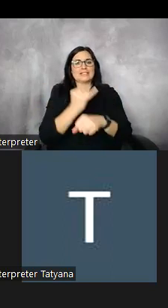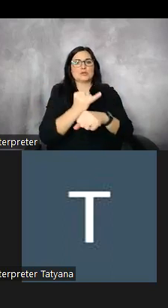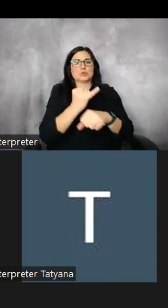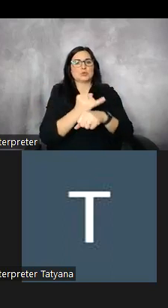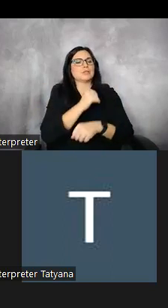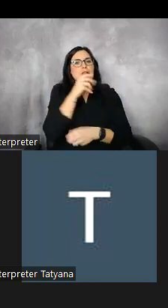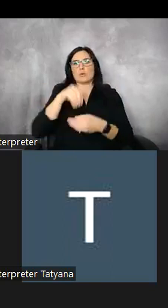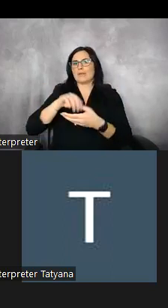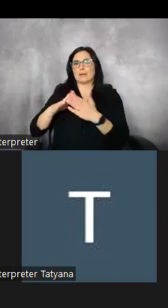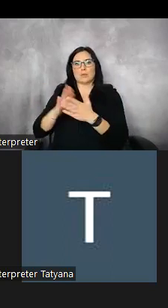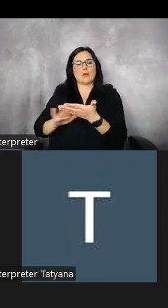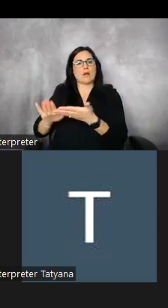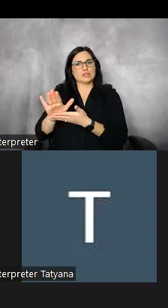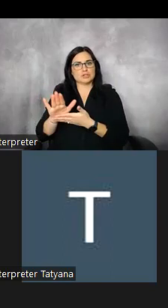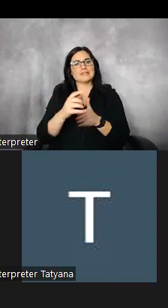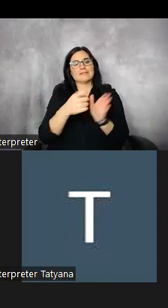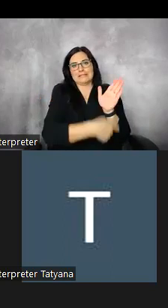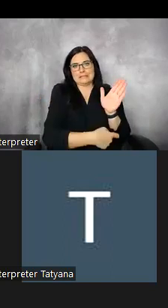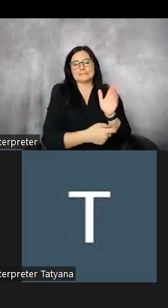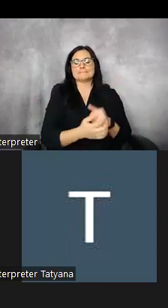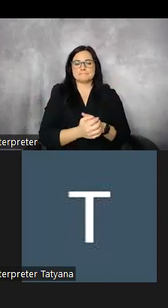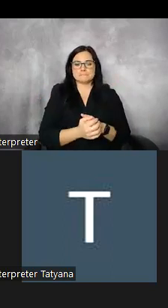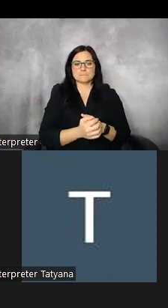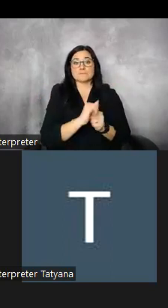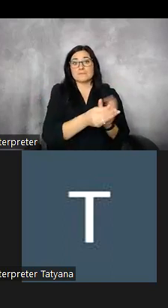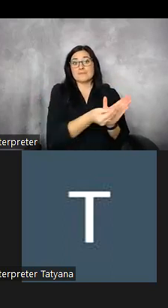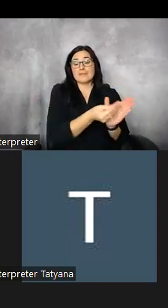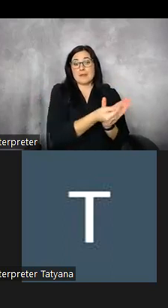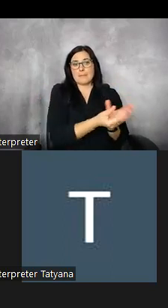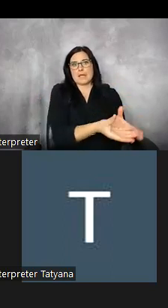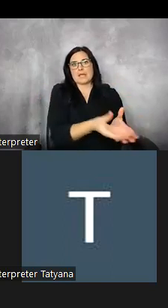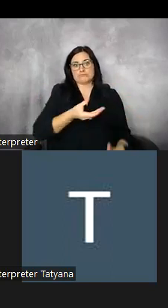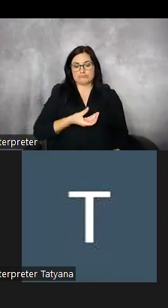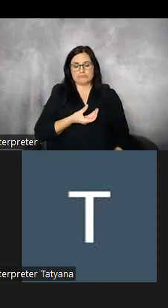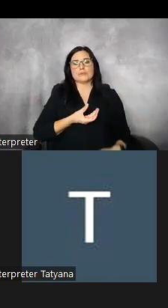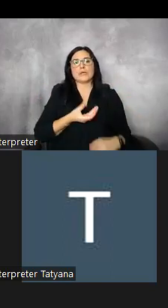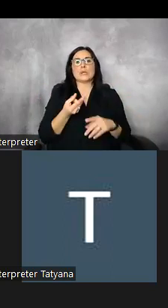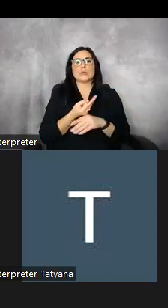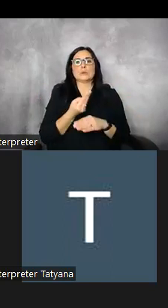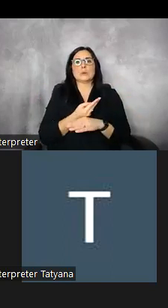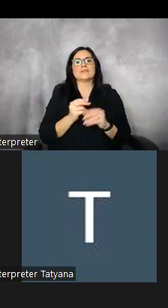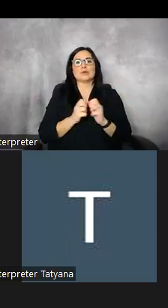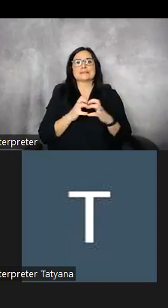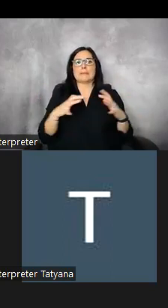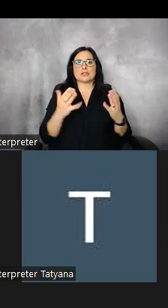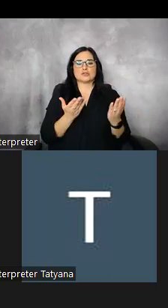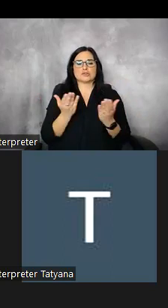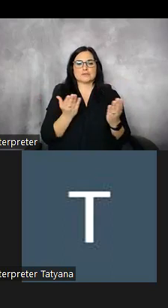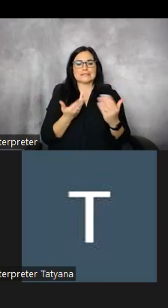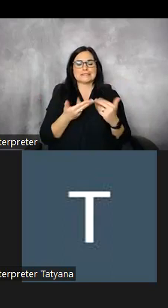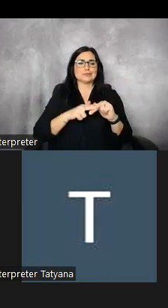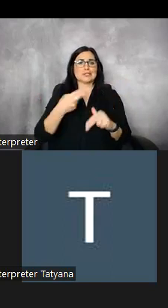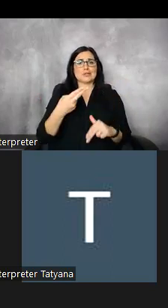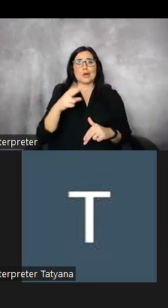of the community colleges, but we do it for fee. And that money is then kept with us, and then we use it to expand our services, increase our